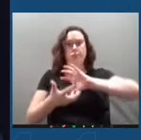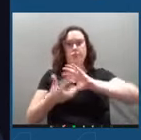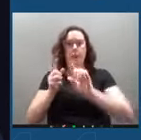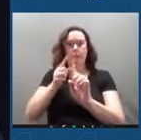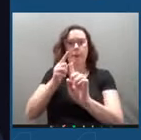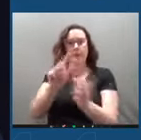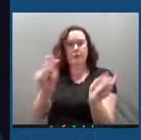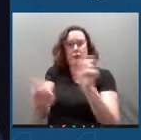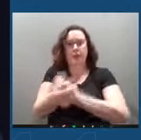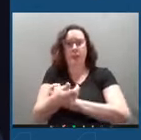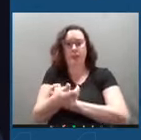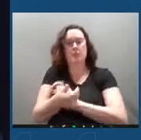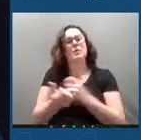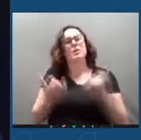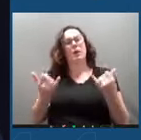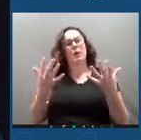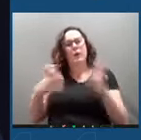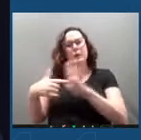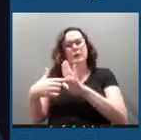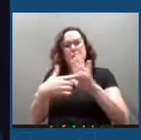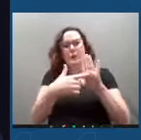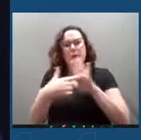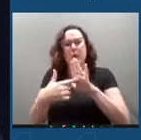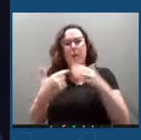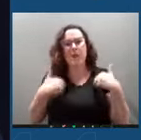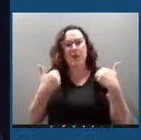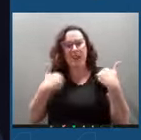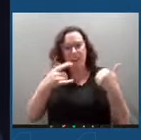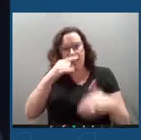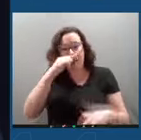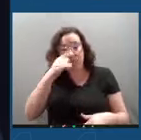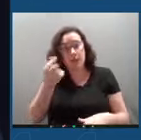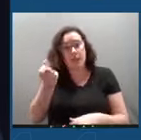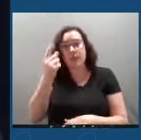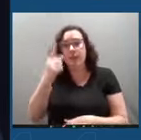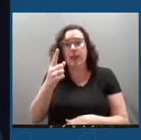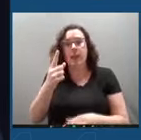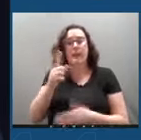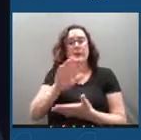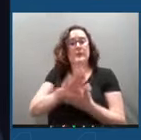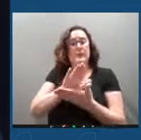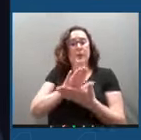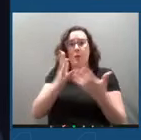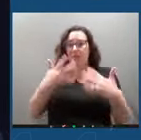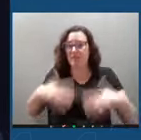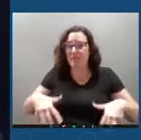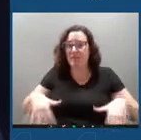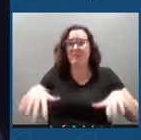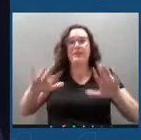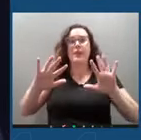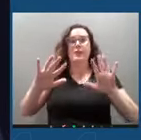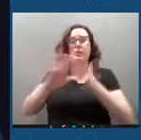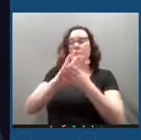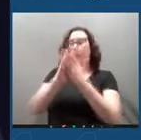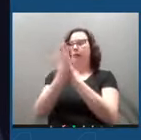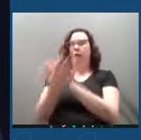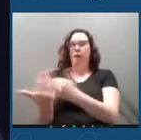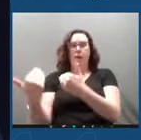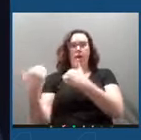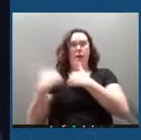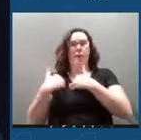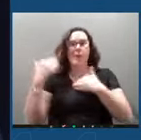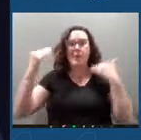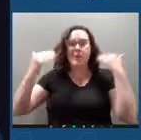show our young people as you go through this journey, when you leave a school and take on the awesome responsibility of